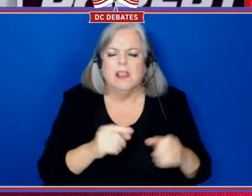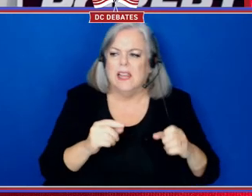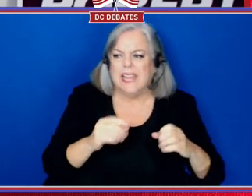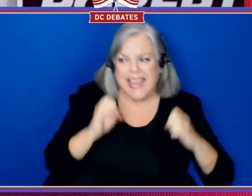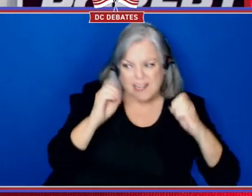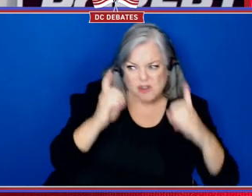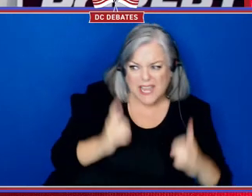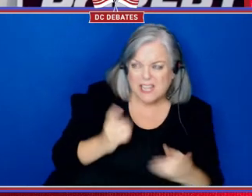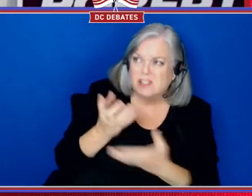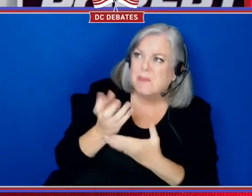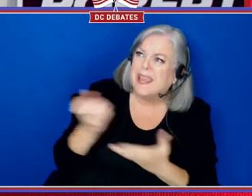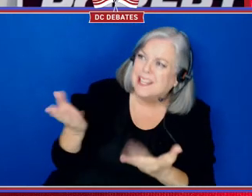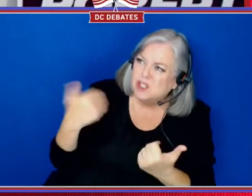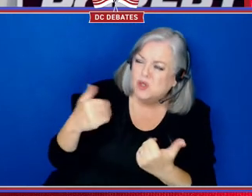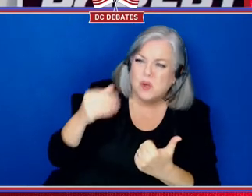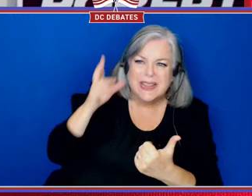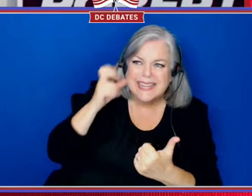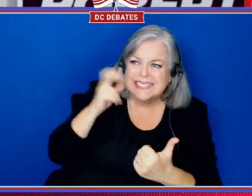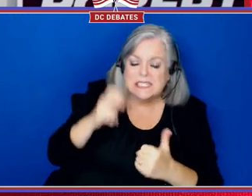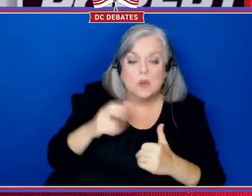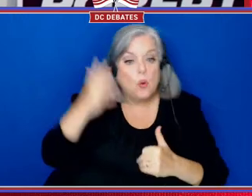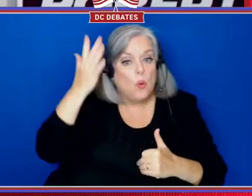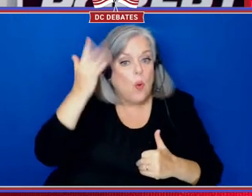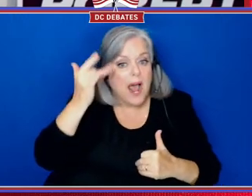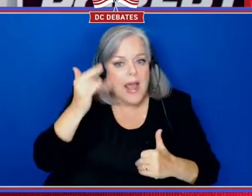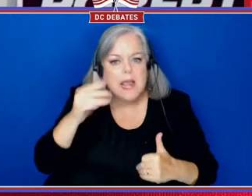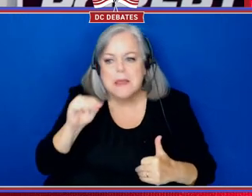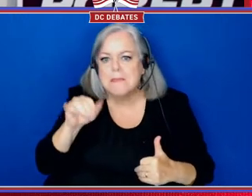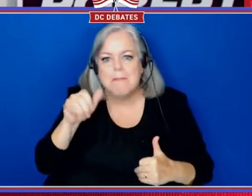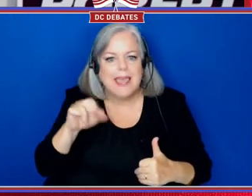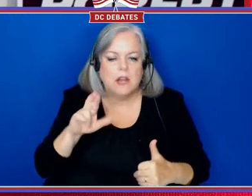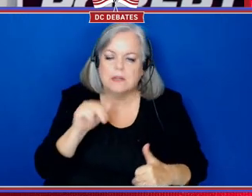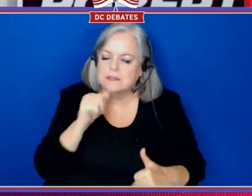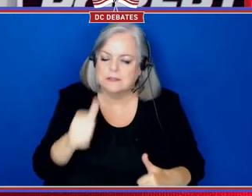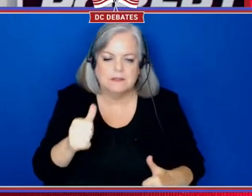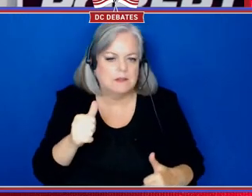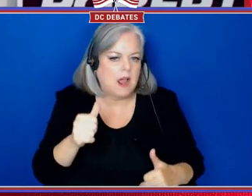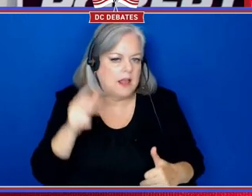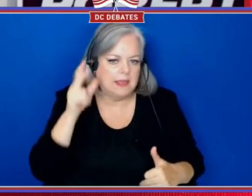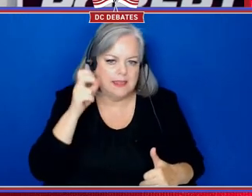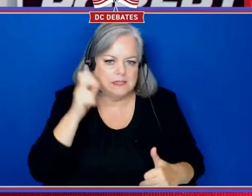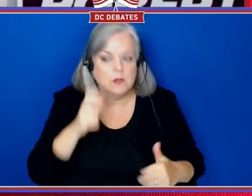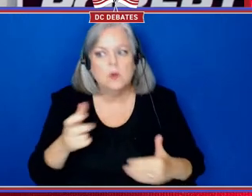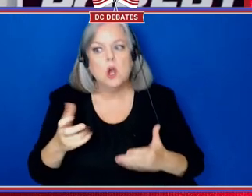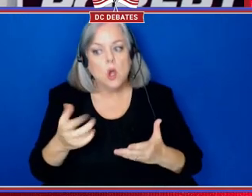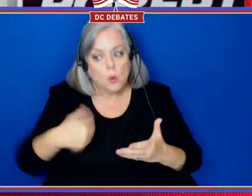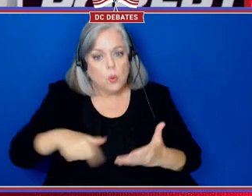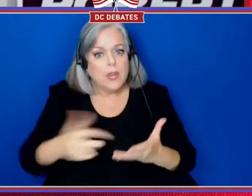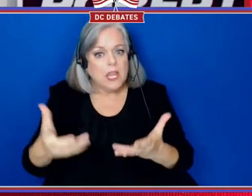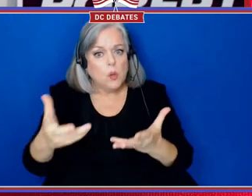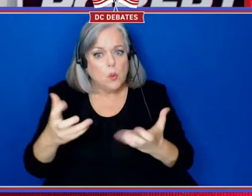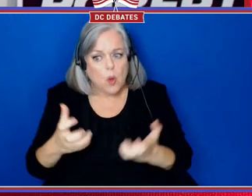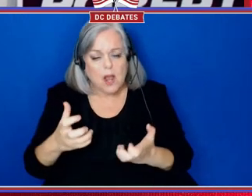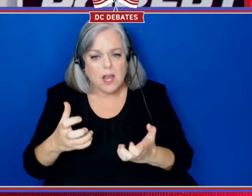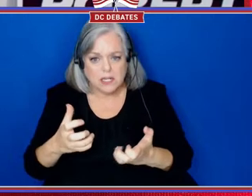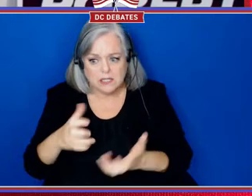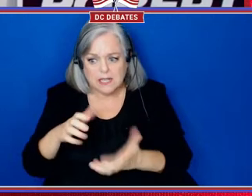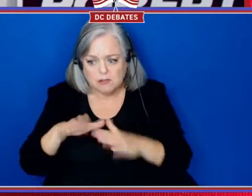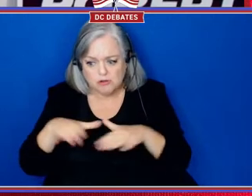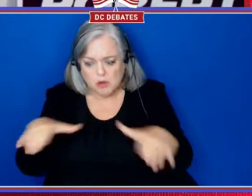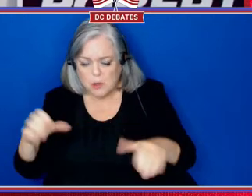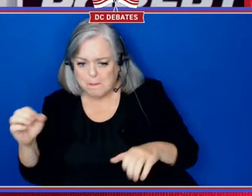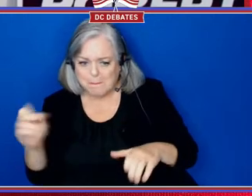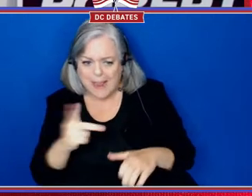what we wanted to do was make sure we got kids into school safely. A safer introduction into school would have been